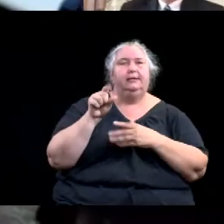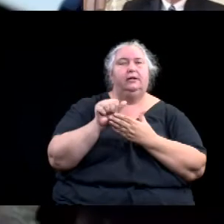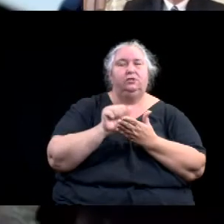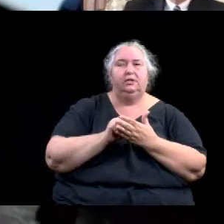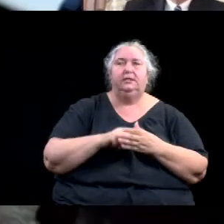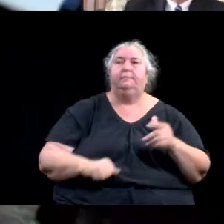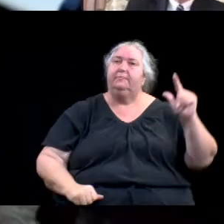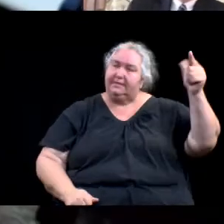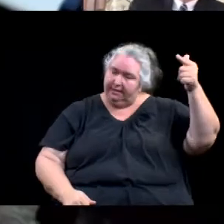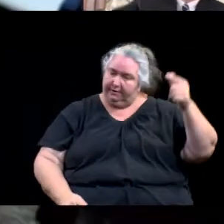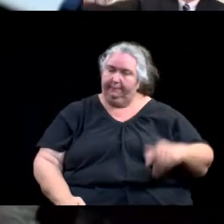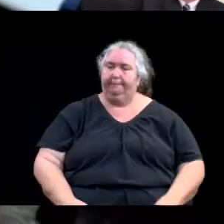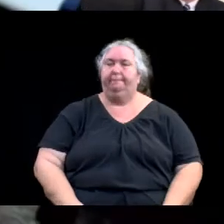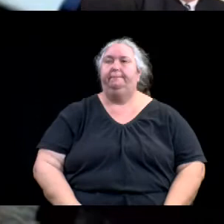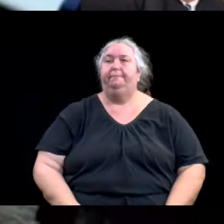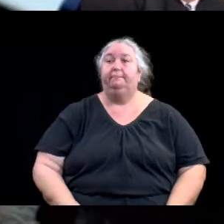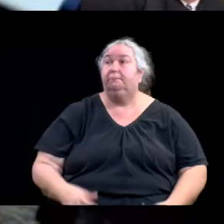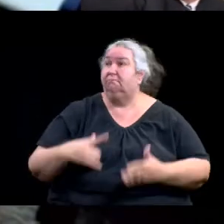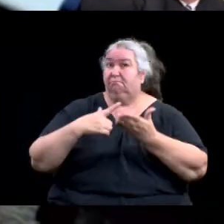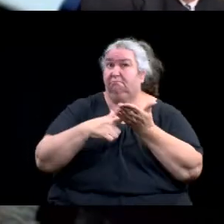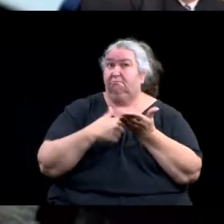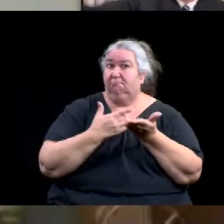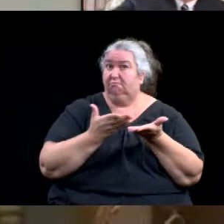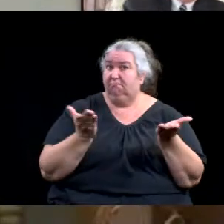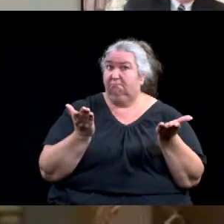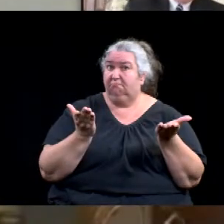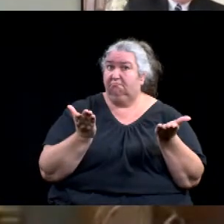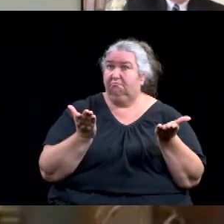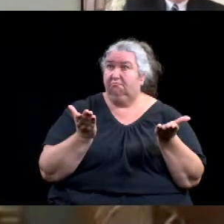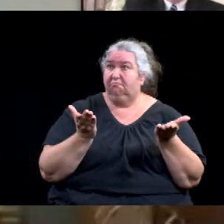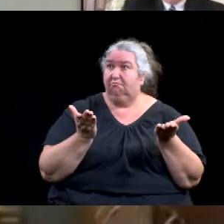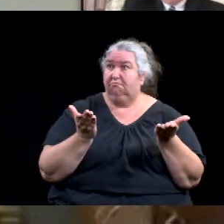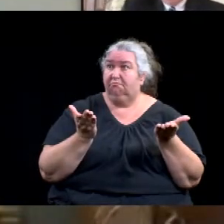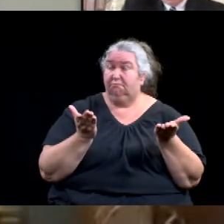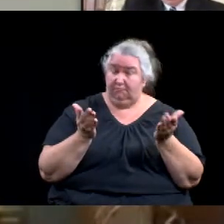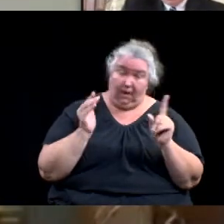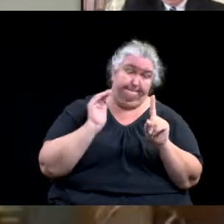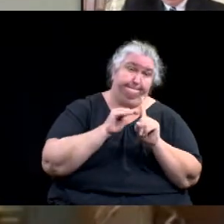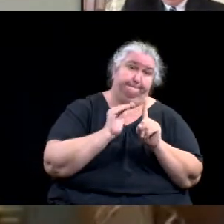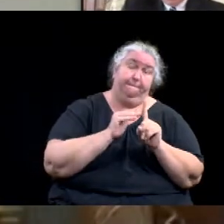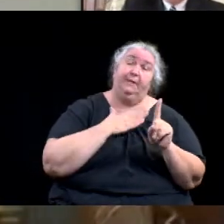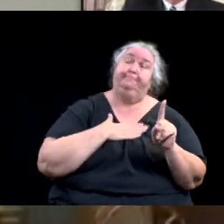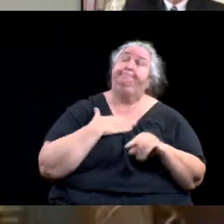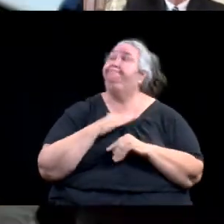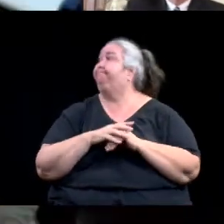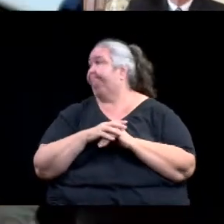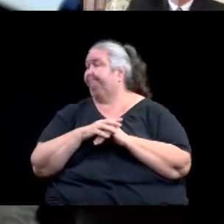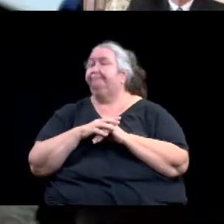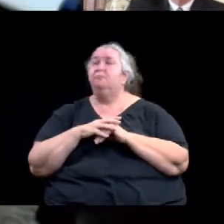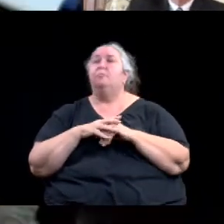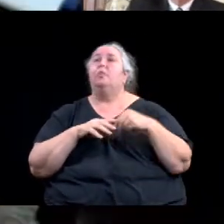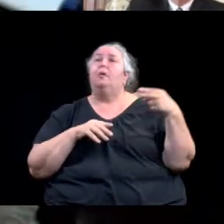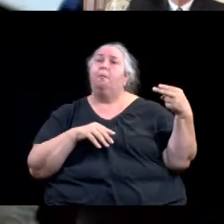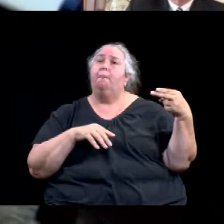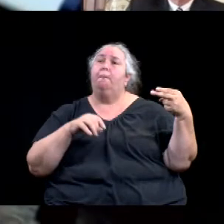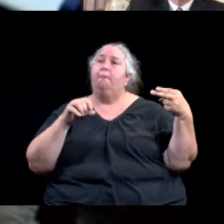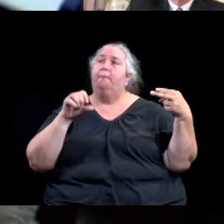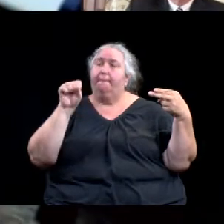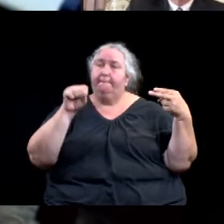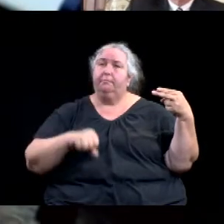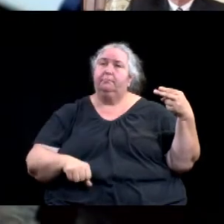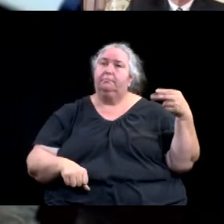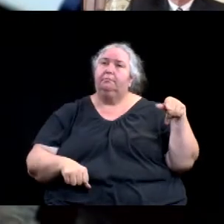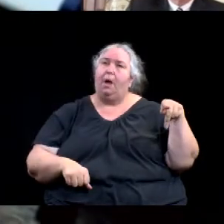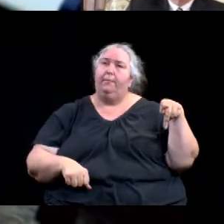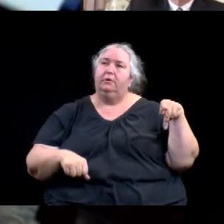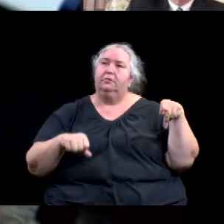Holmes? Aye. Palmer? Aye. Porterud? Yes. Fairfield? Yes.